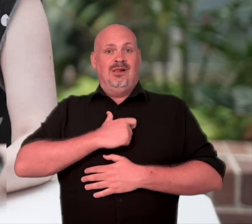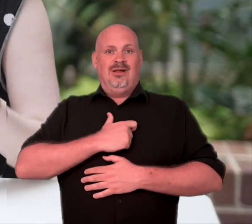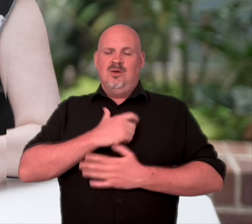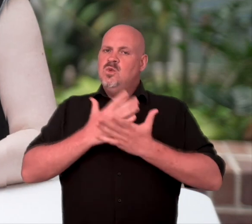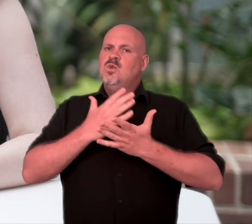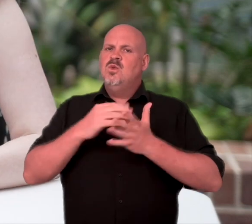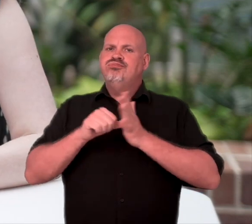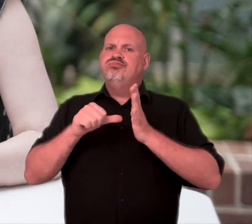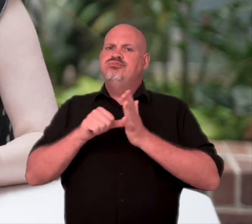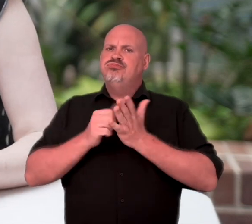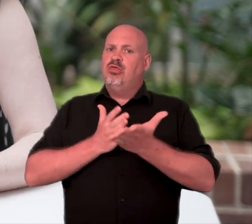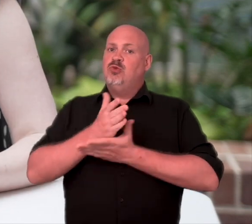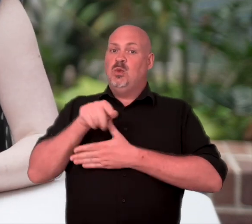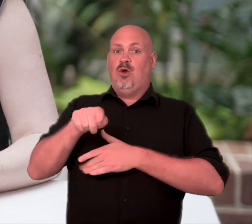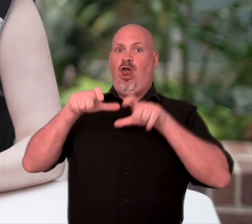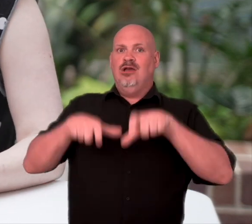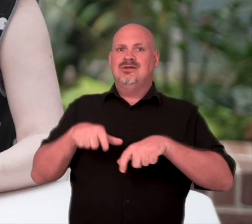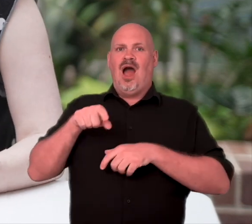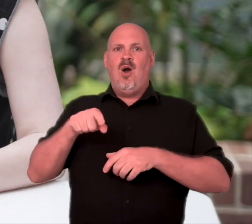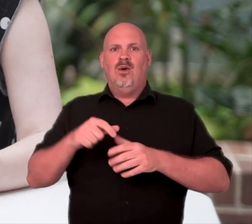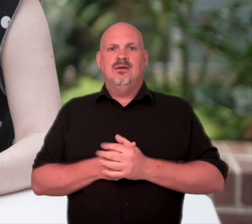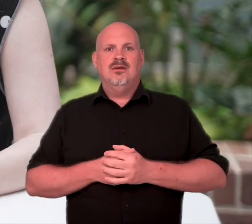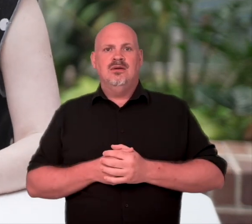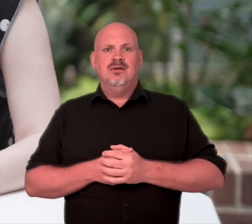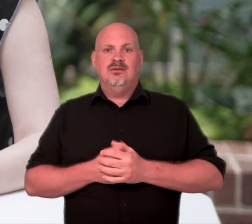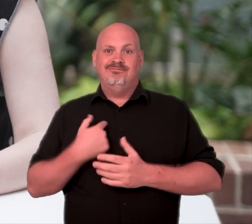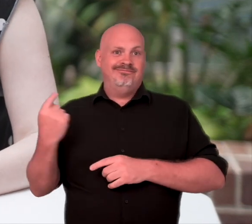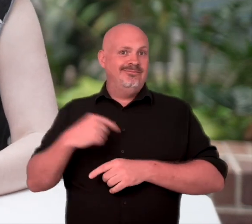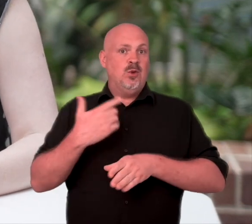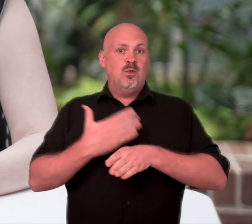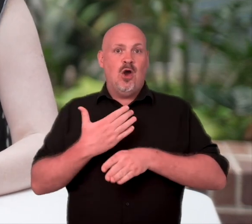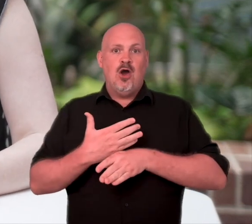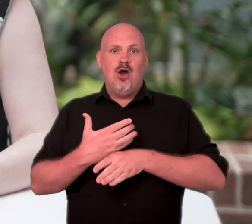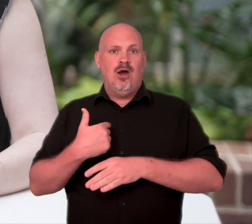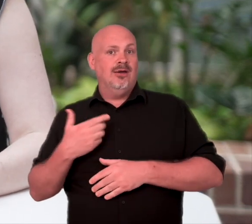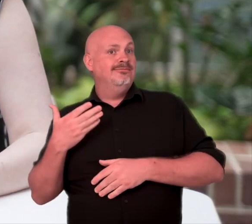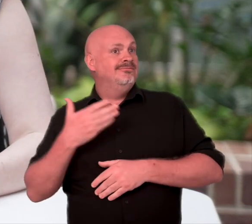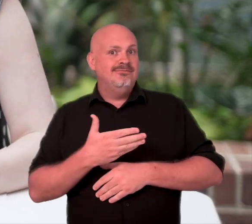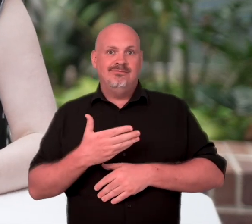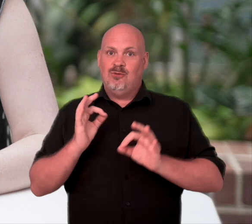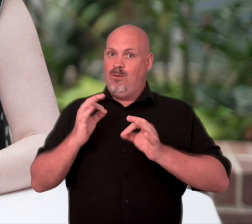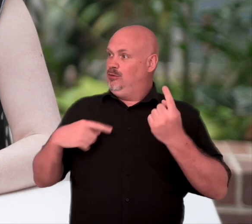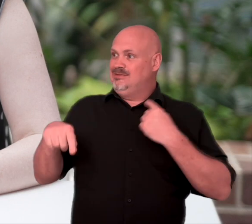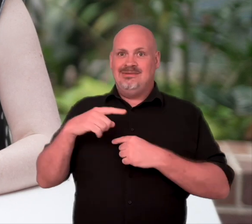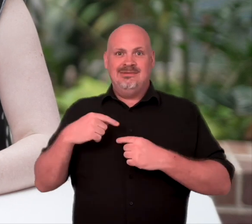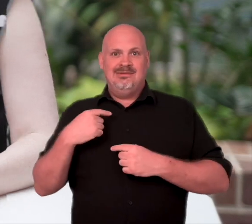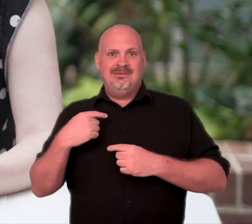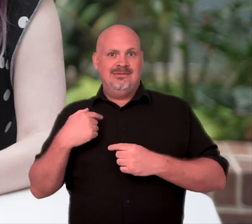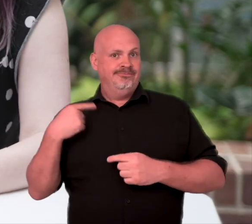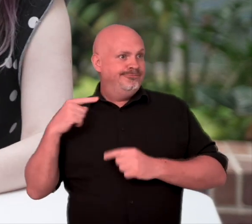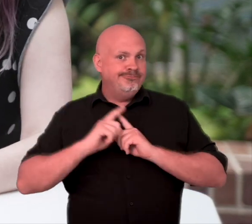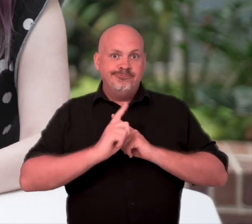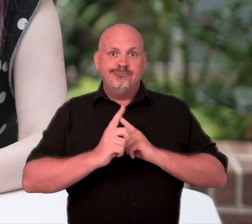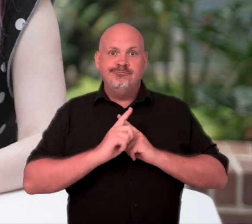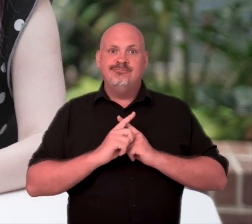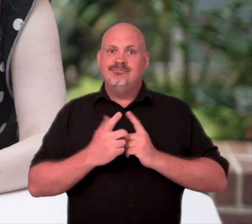If I talk about personally as well, it was very difficult throughout all the lockdowns, coming into work, travelling where no one else was, being unsure of